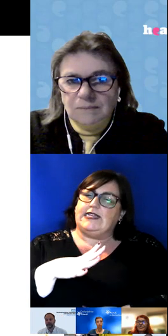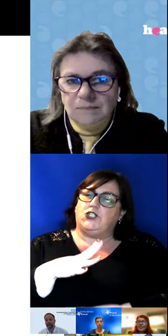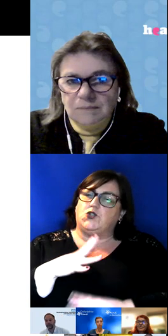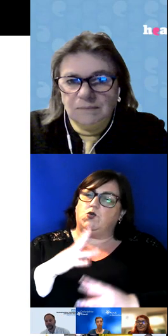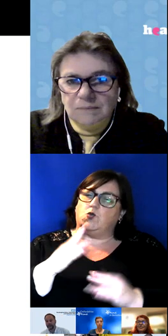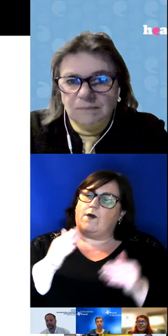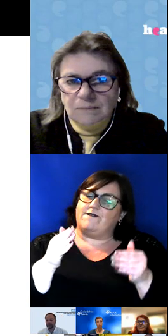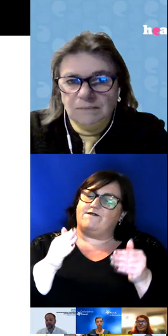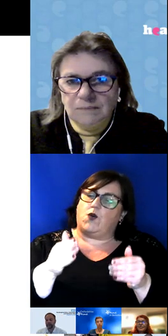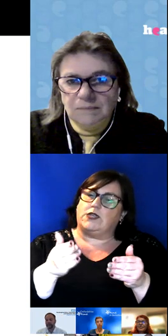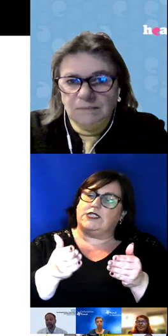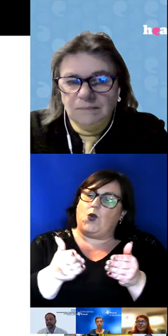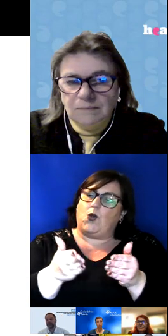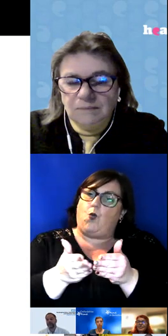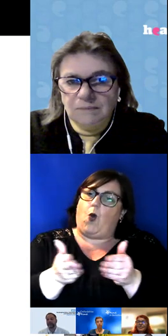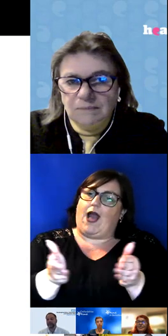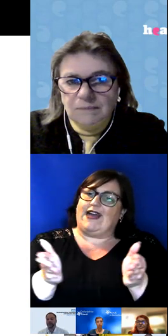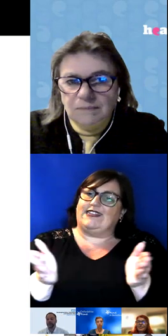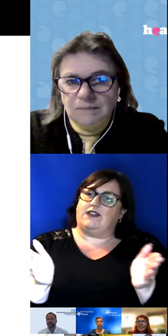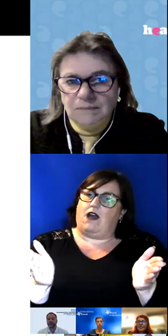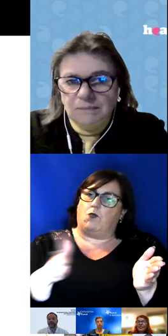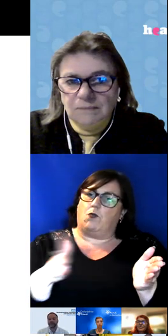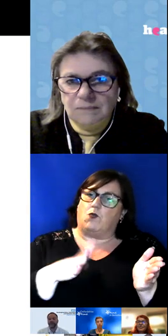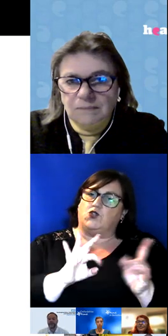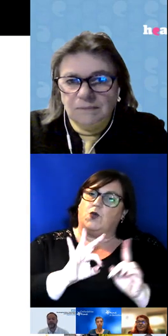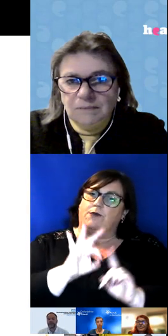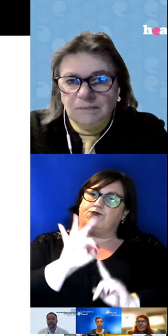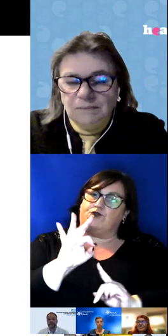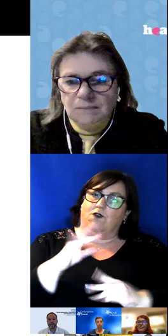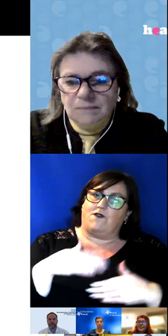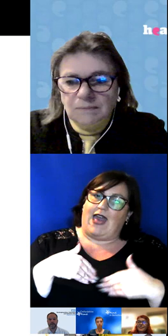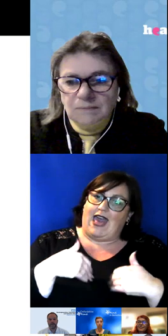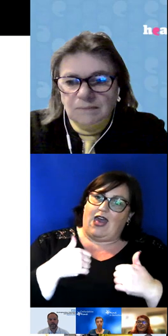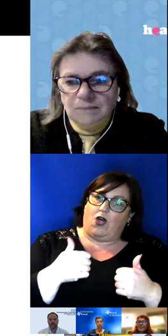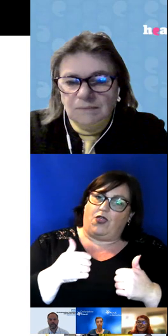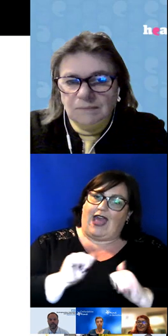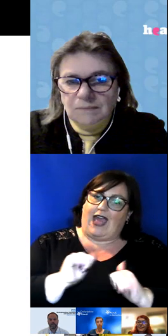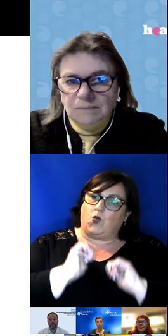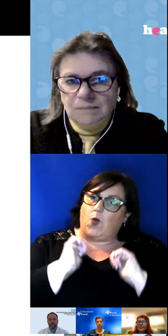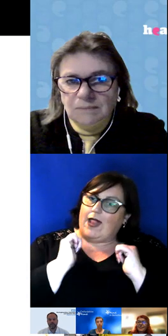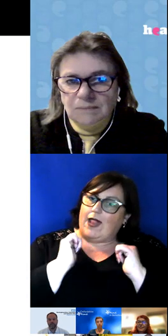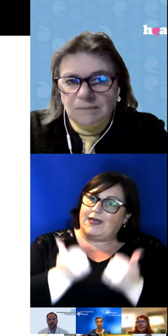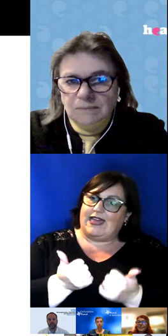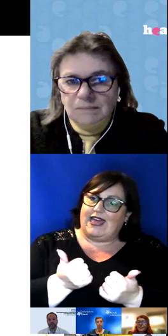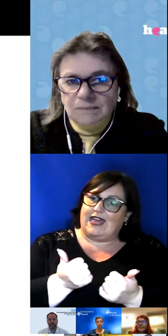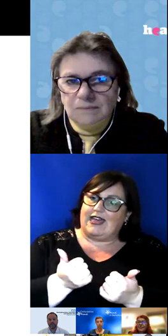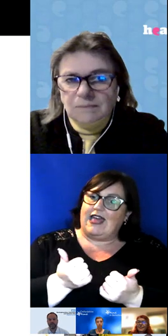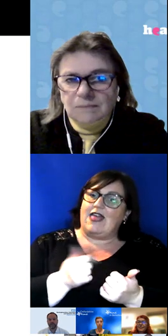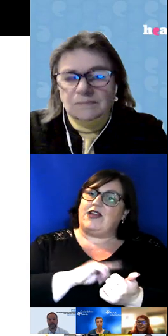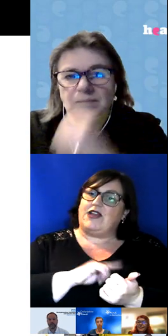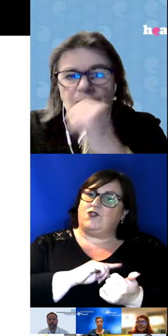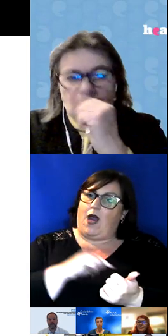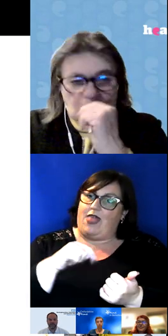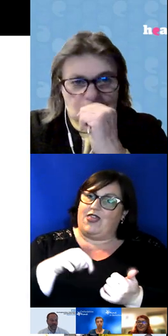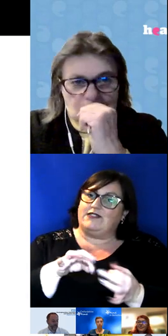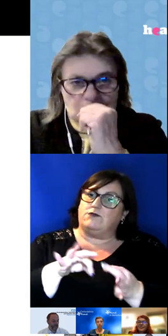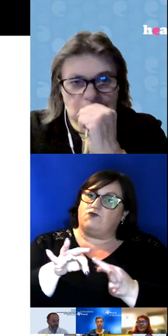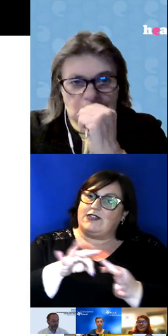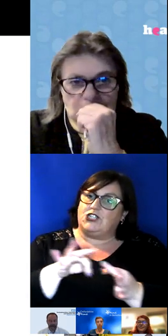just prevent illness, but promote better health and well-being. I think this is where the strategy can be quite powerful, because it's not